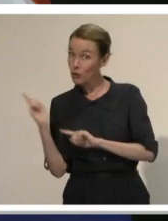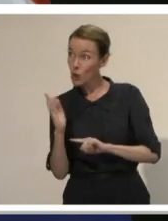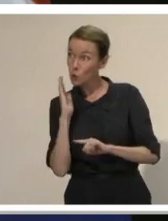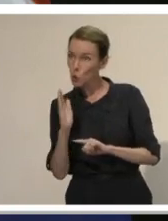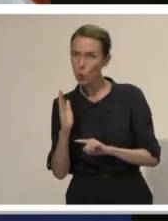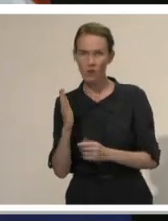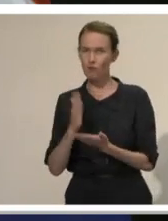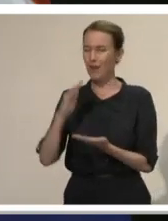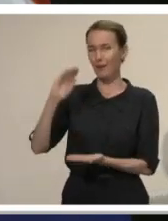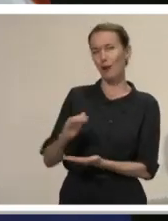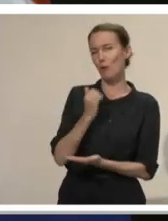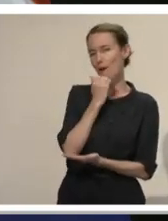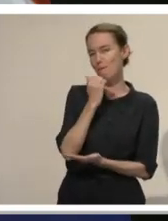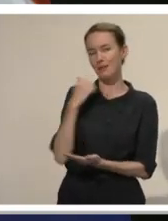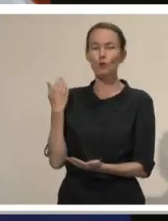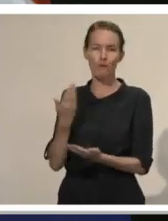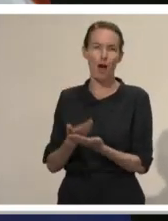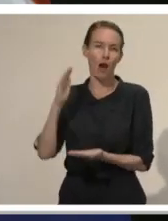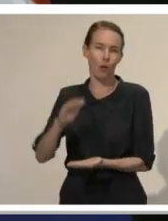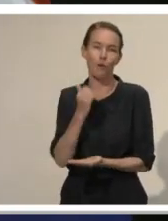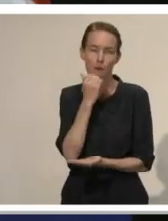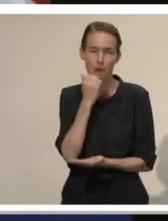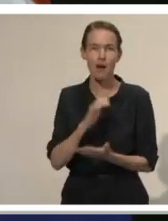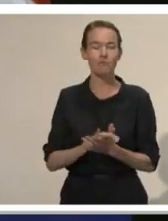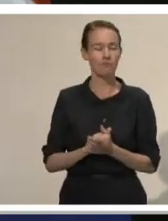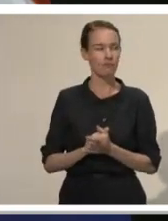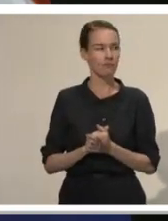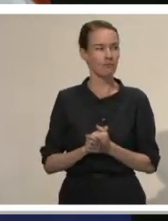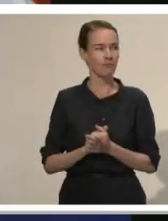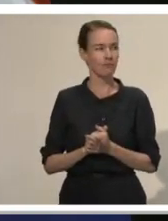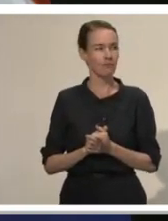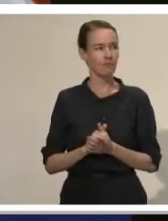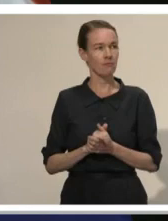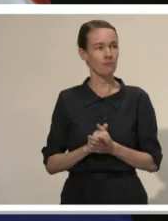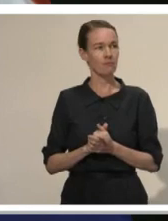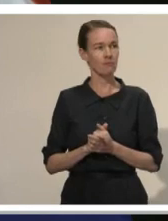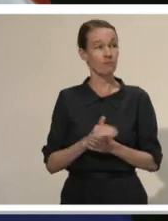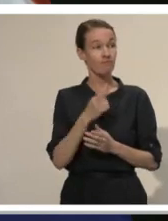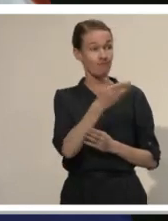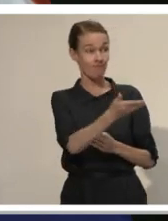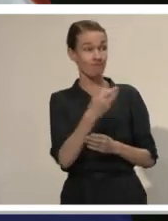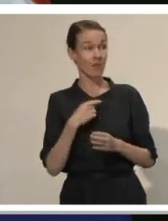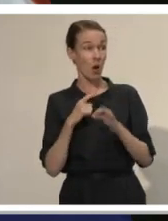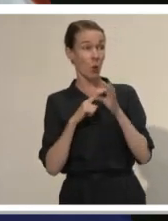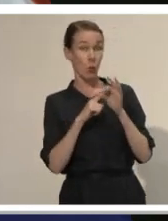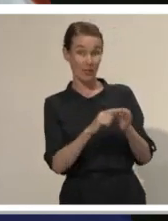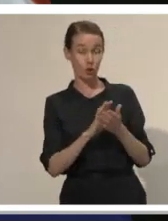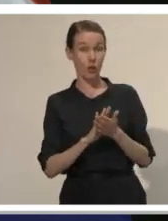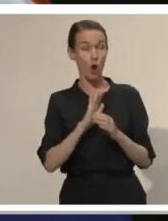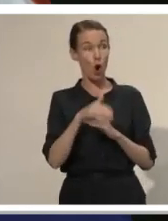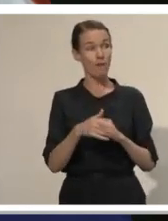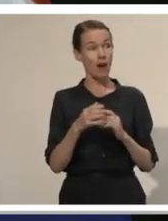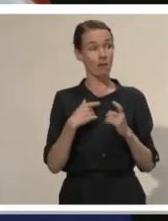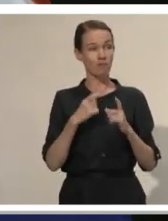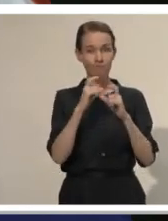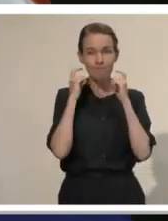has now ordered a rapid audit of DHB's PPE distribution, and the Auditor General's investigating are you still willing to state, as you've done before, that we have